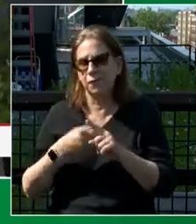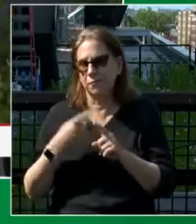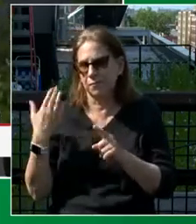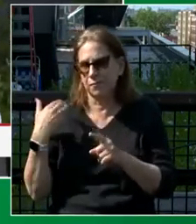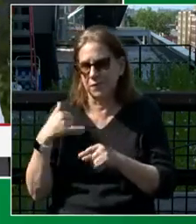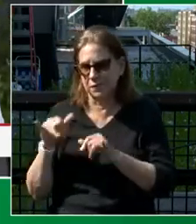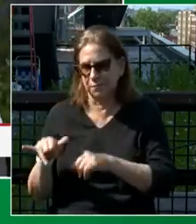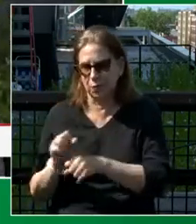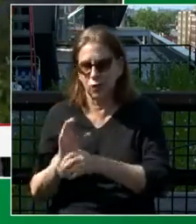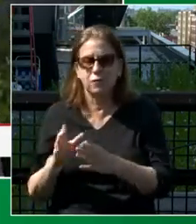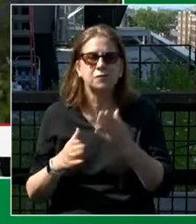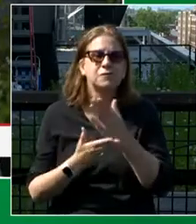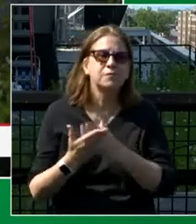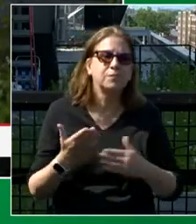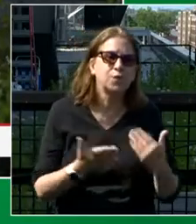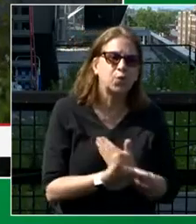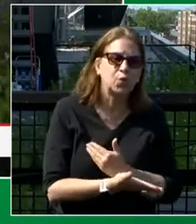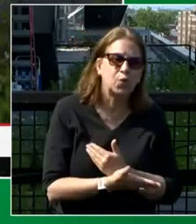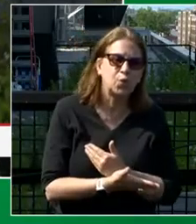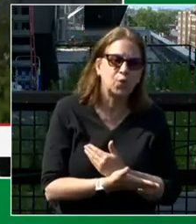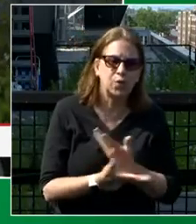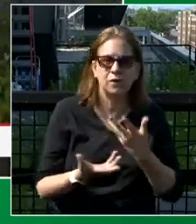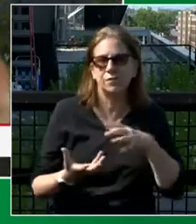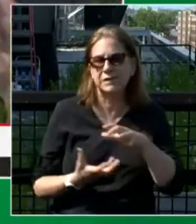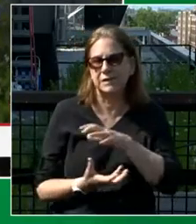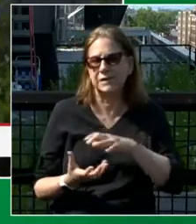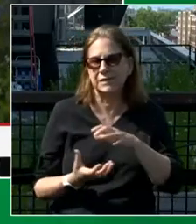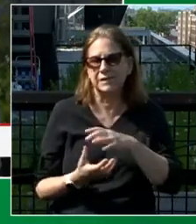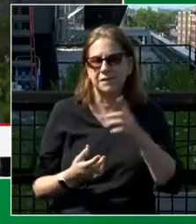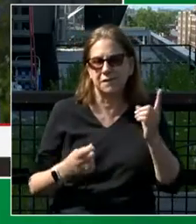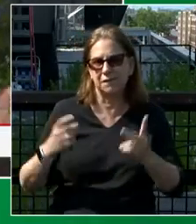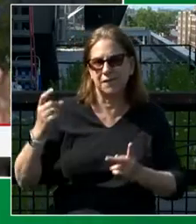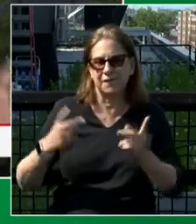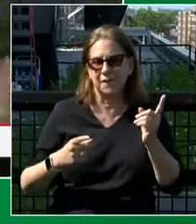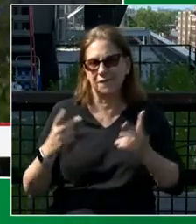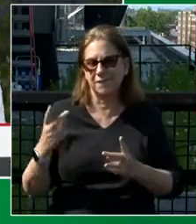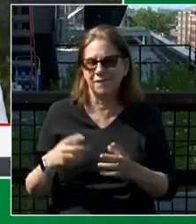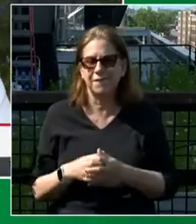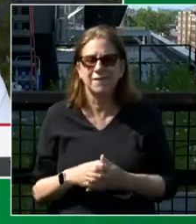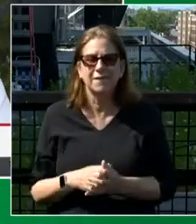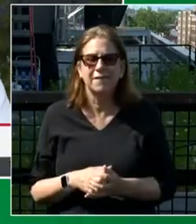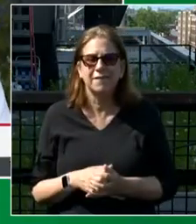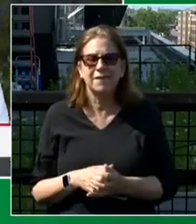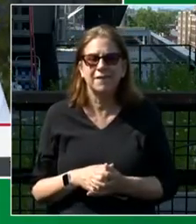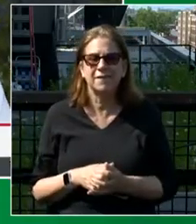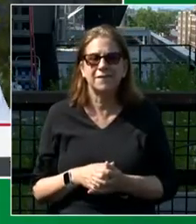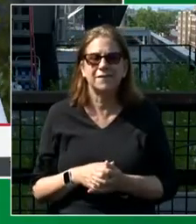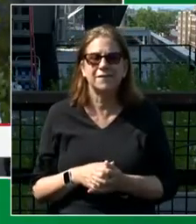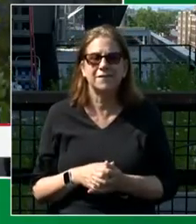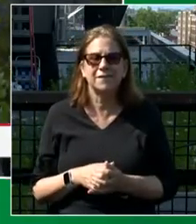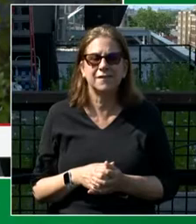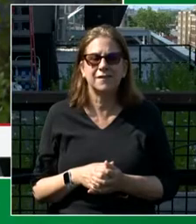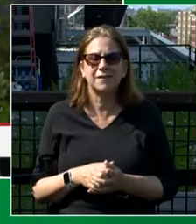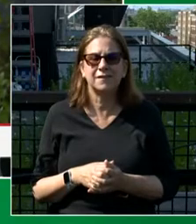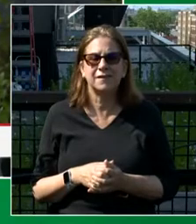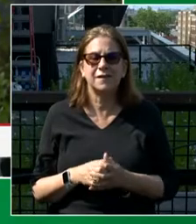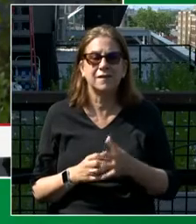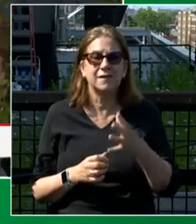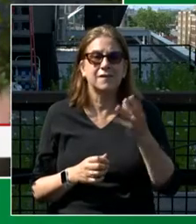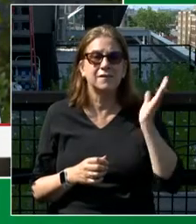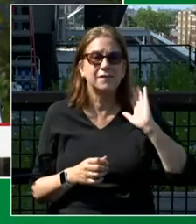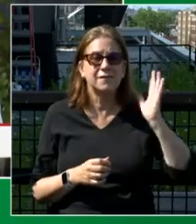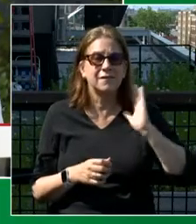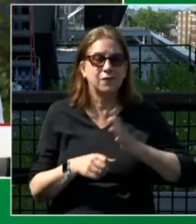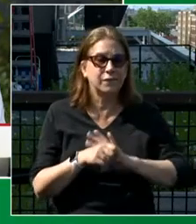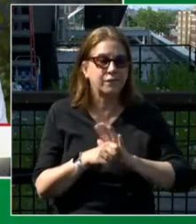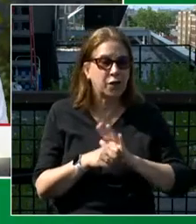especially the restaurant industry. Like even aside from the pandemic and all the social justice issues that we had